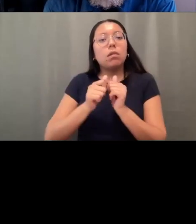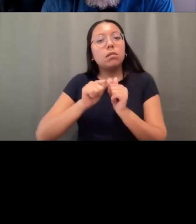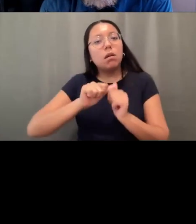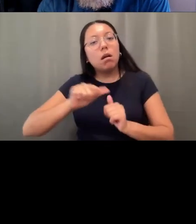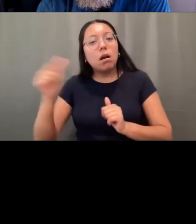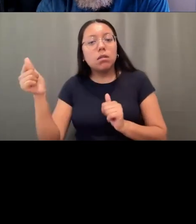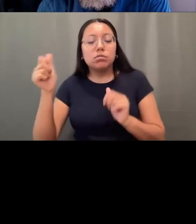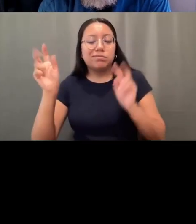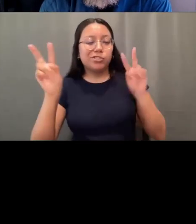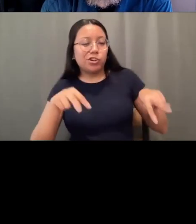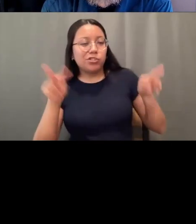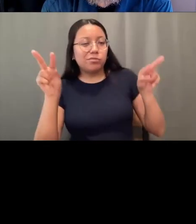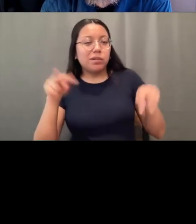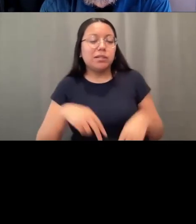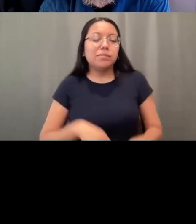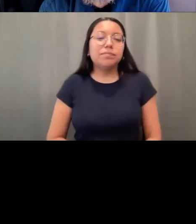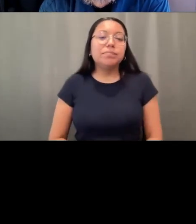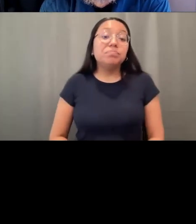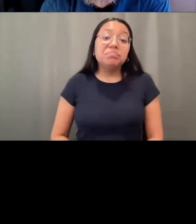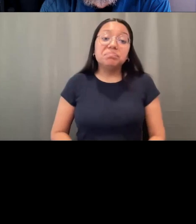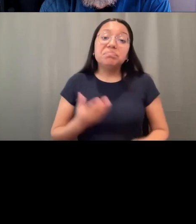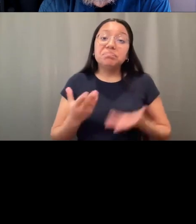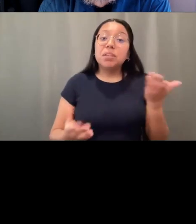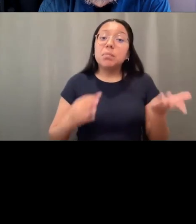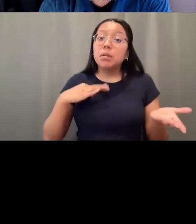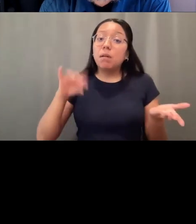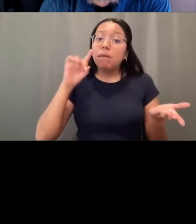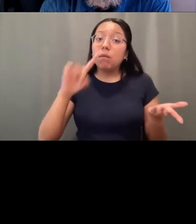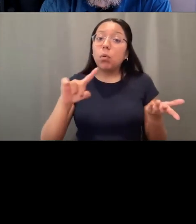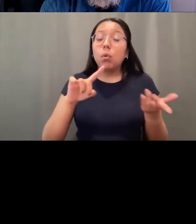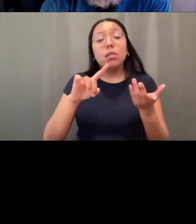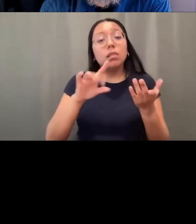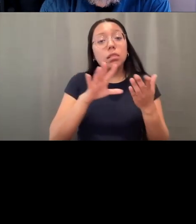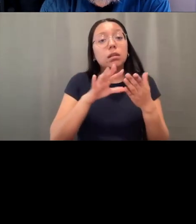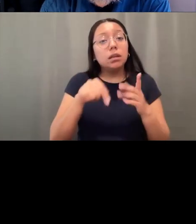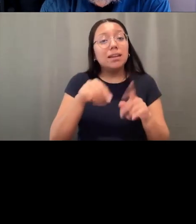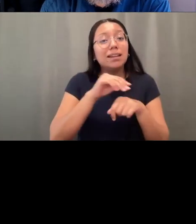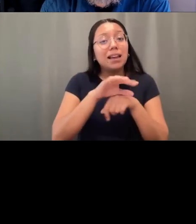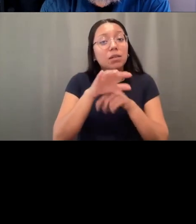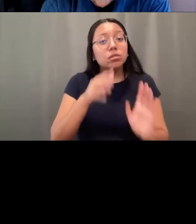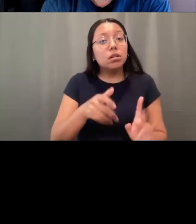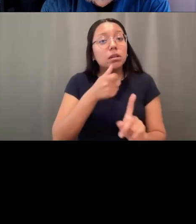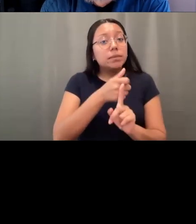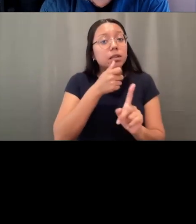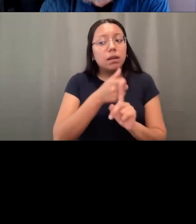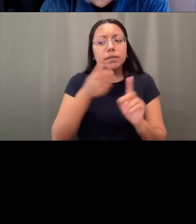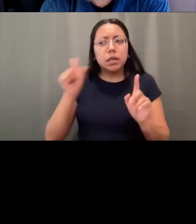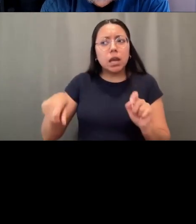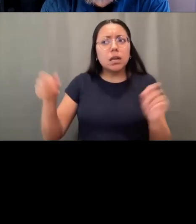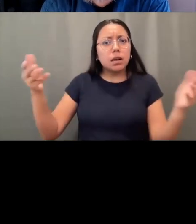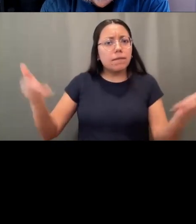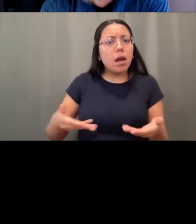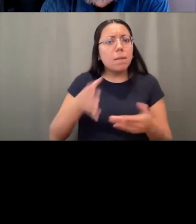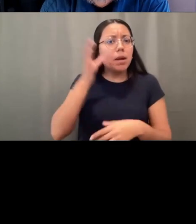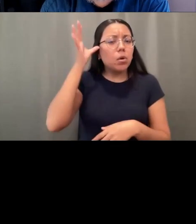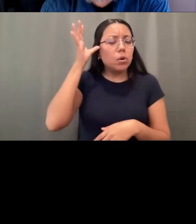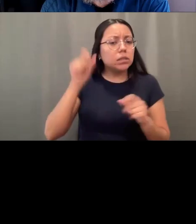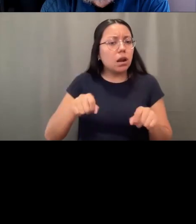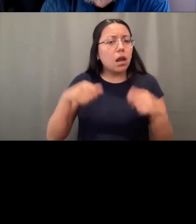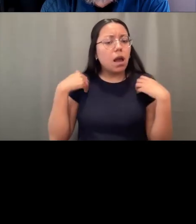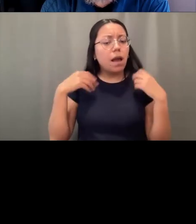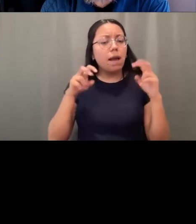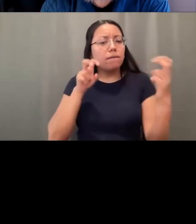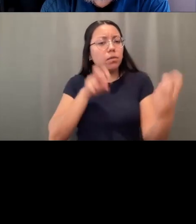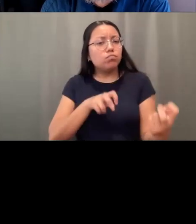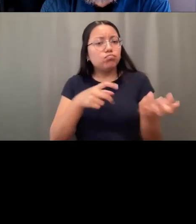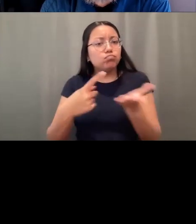is it might have been helpful for the guidance counselor to invite the parents in person and have the conversation be collaborative and open. Yeah,